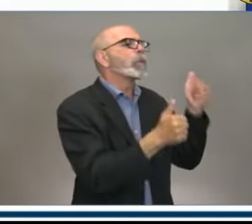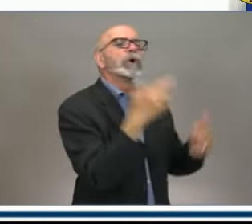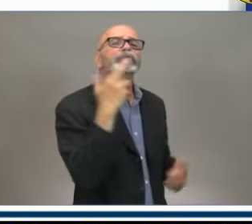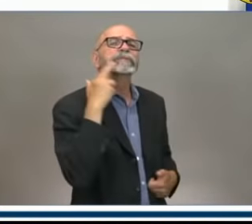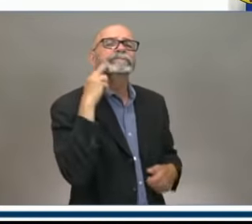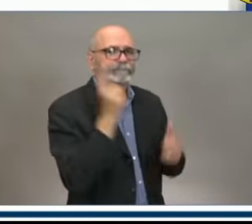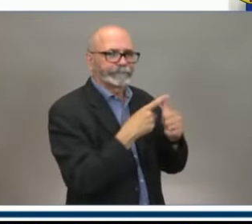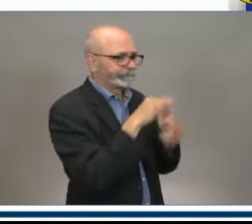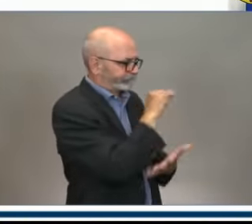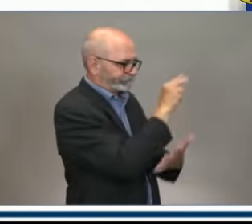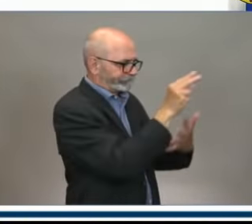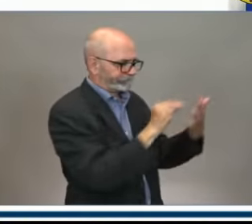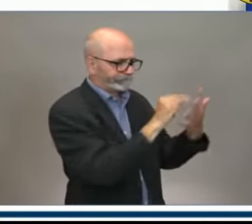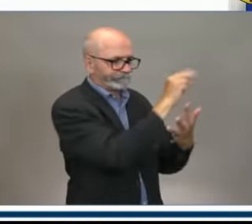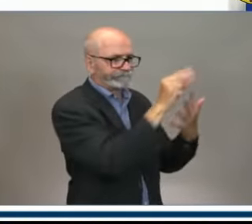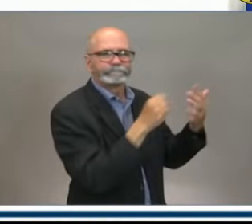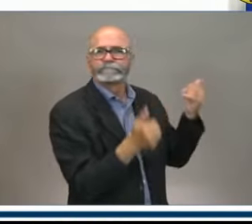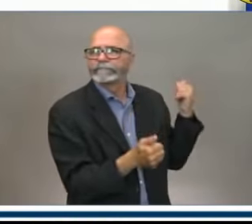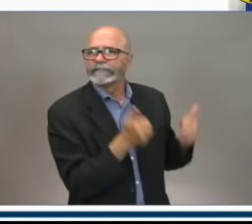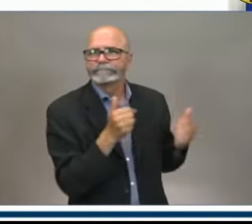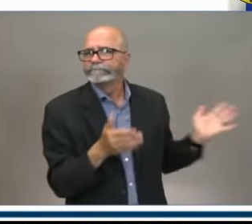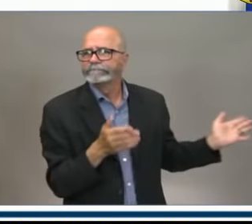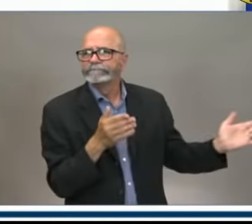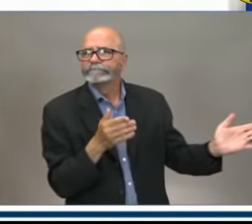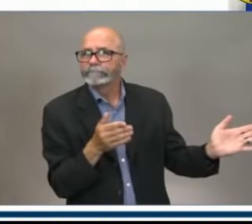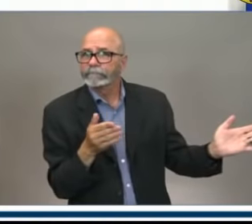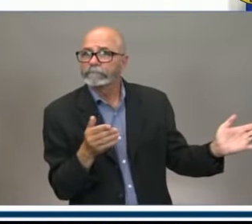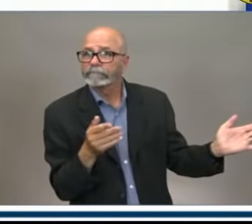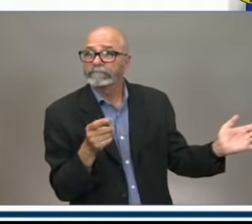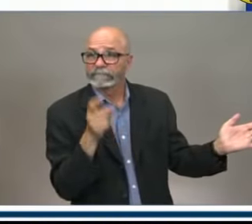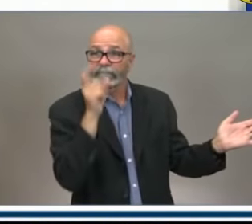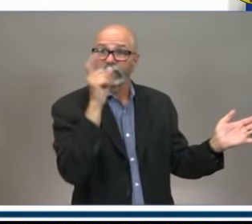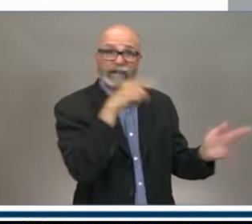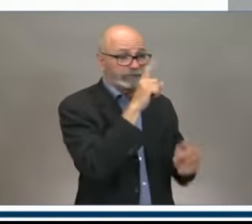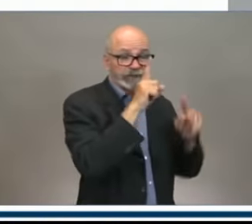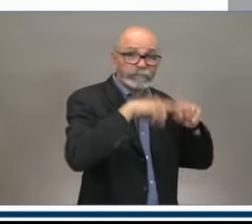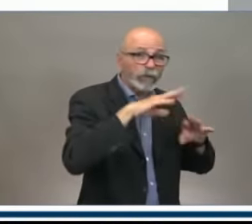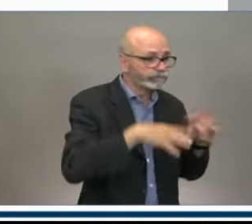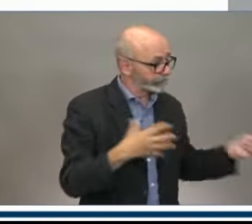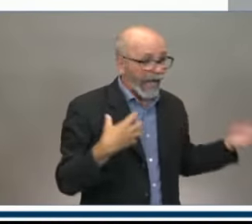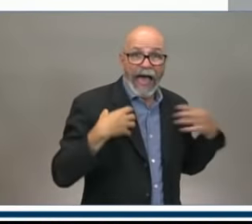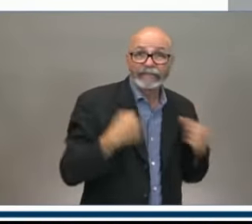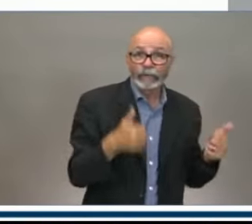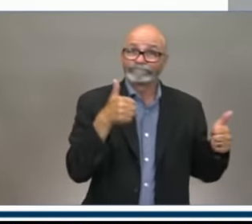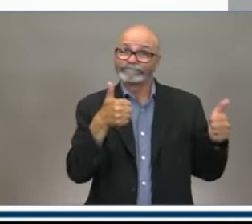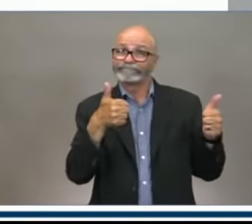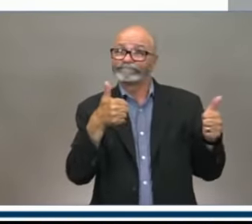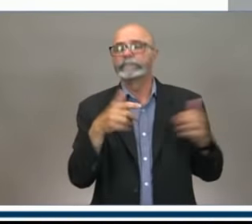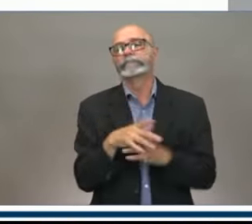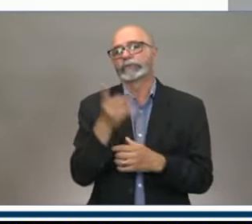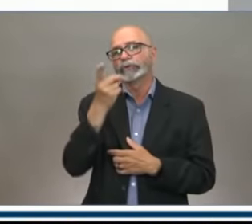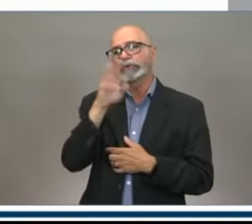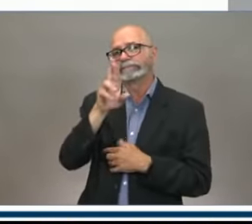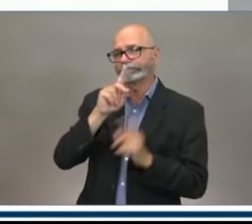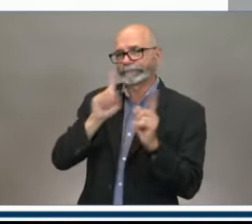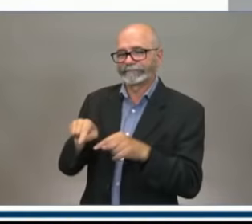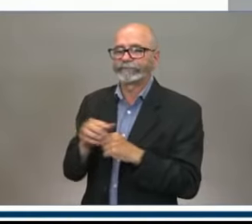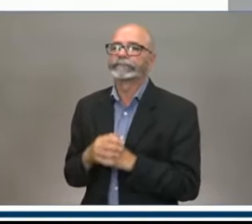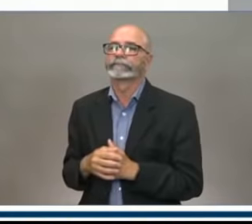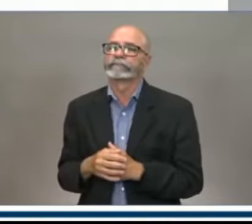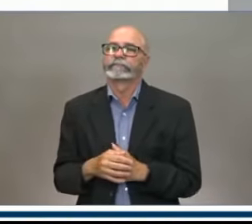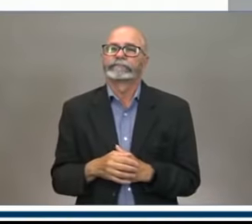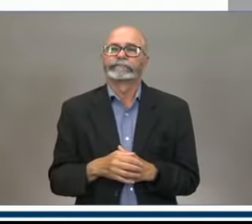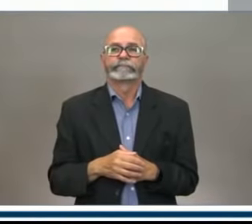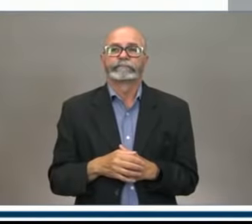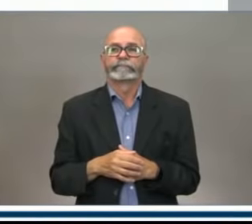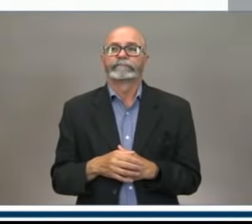a bar that must be met as far as their own health? No, that's up to each facility. I think we're whatever.